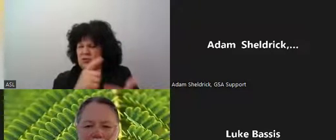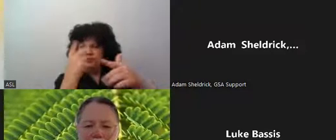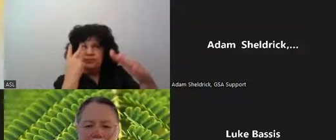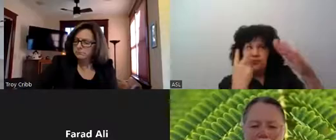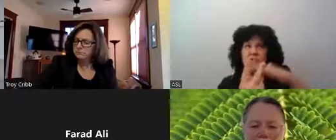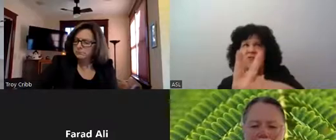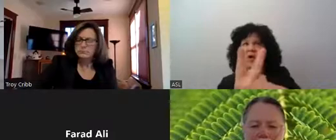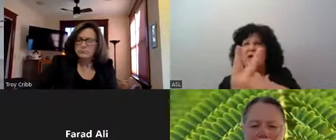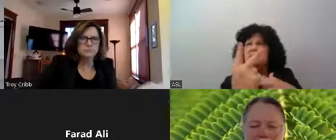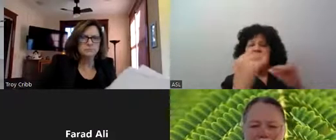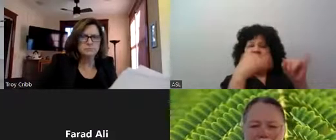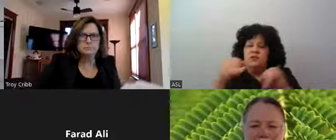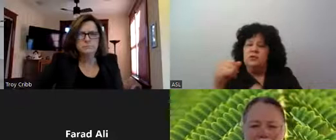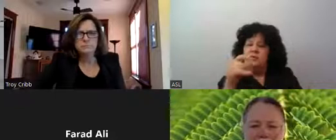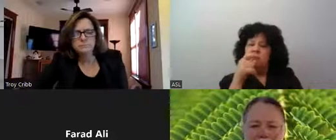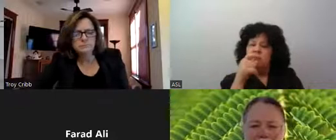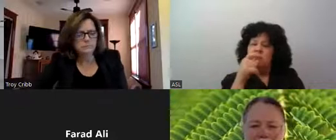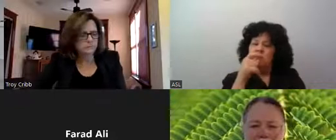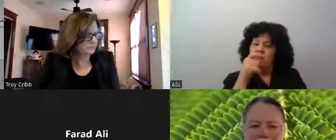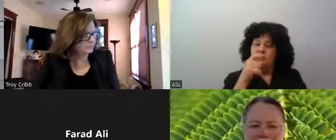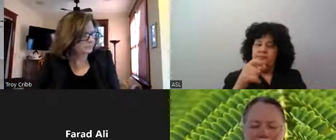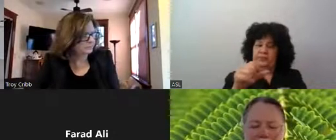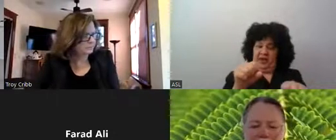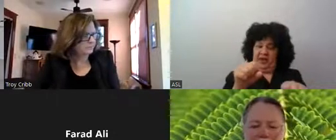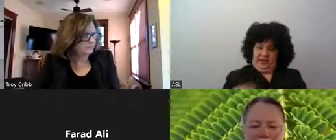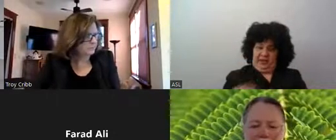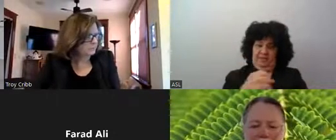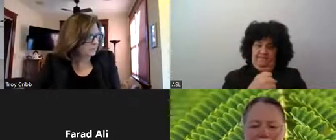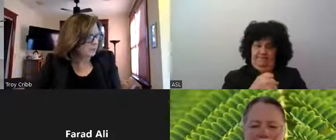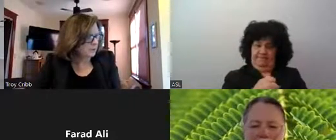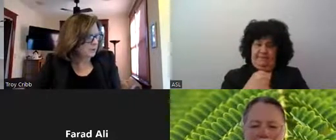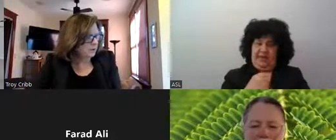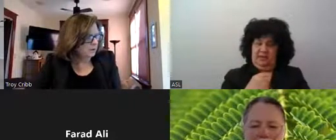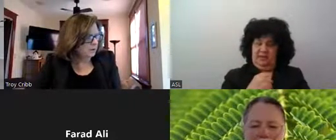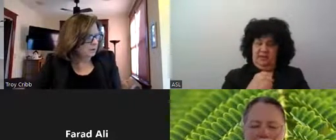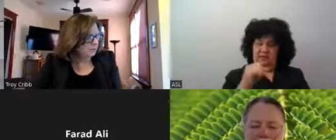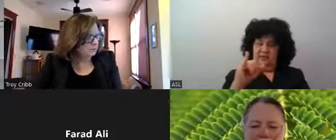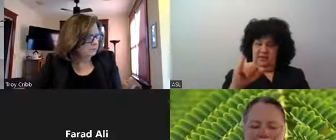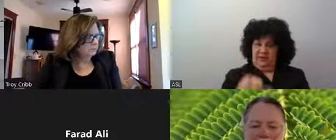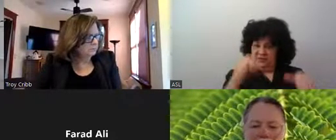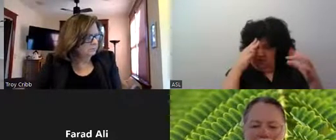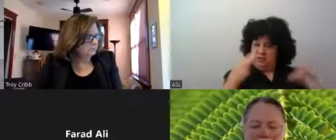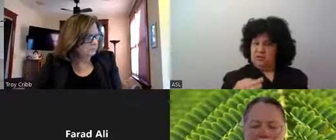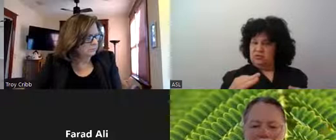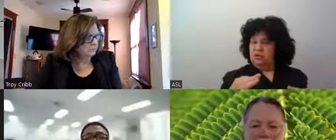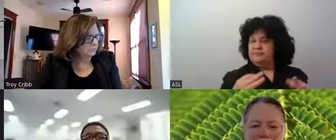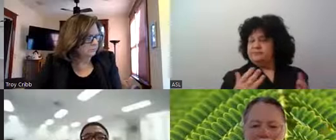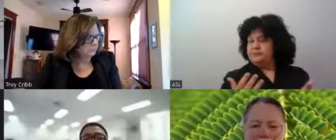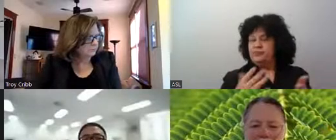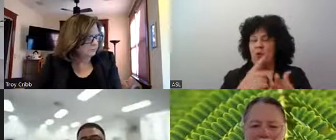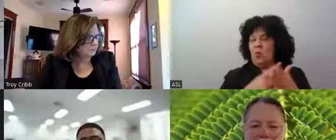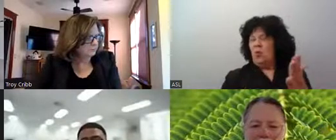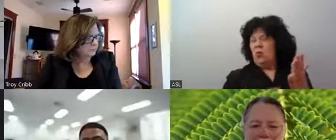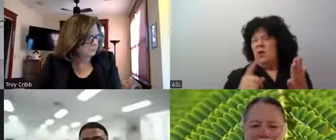individuals that are in the positions of making these decisions, how they value them, the idea of what does a more